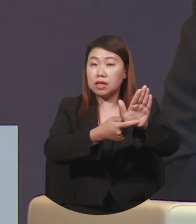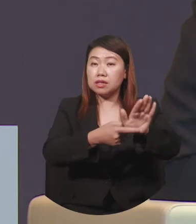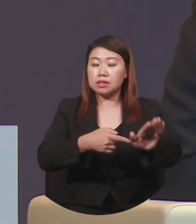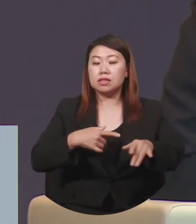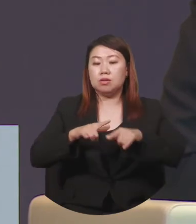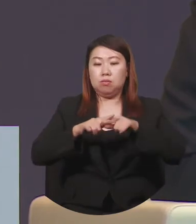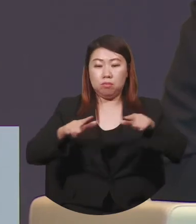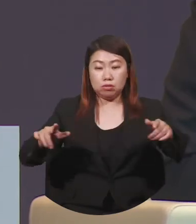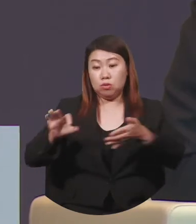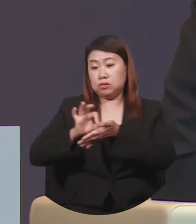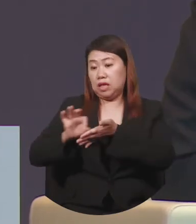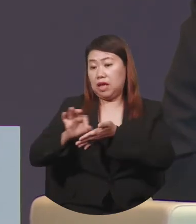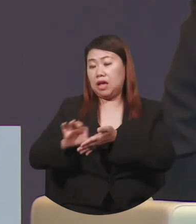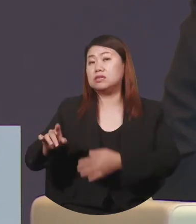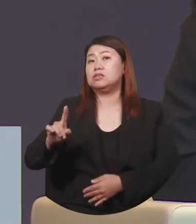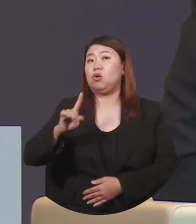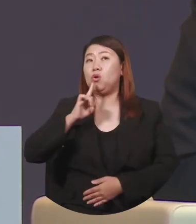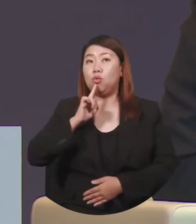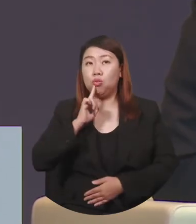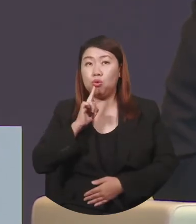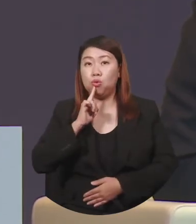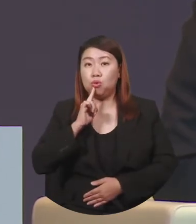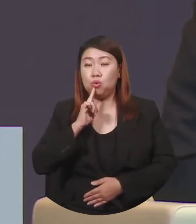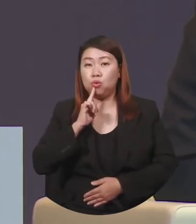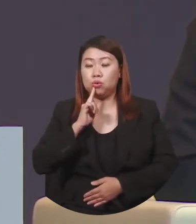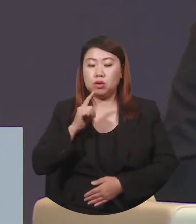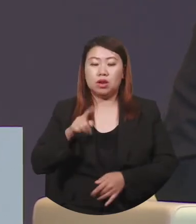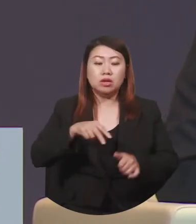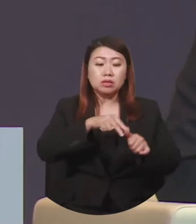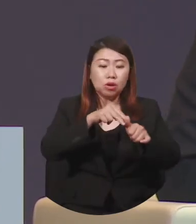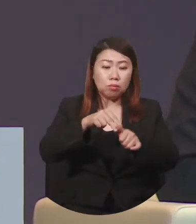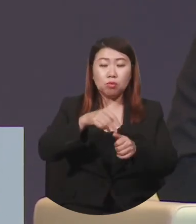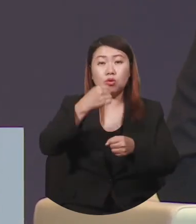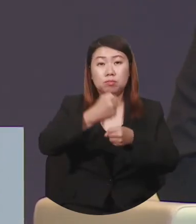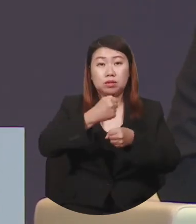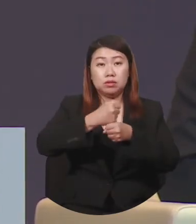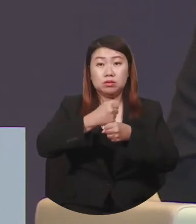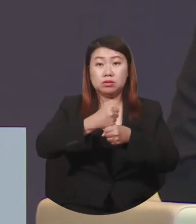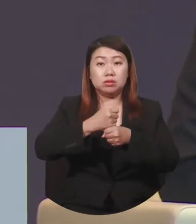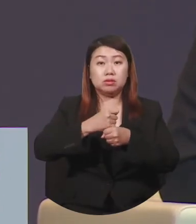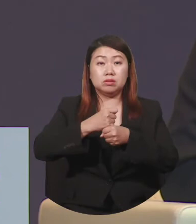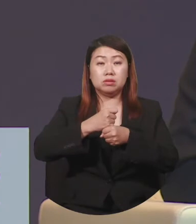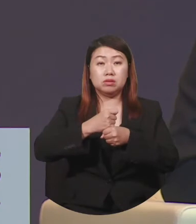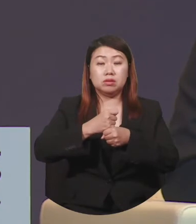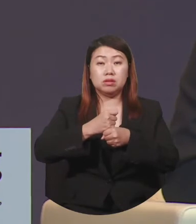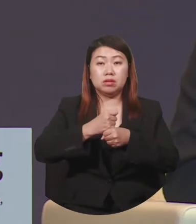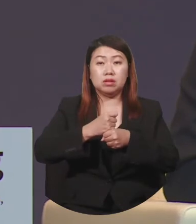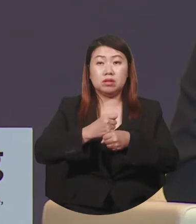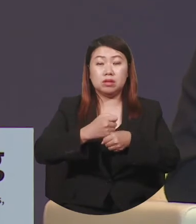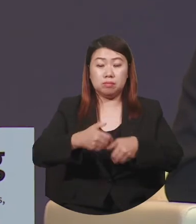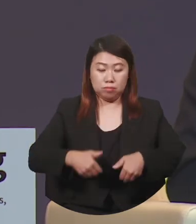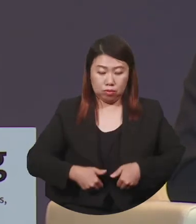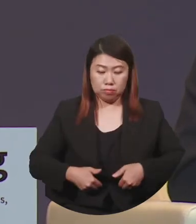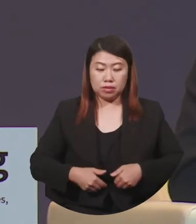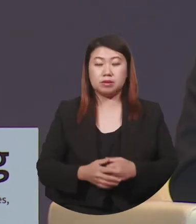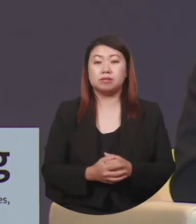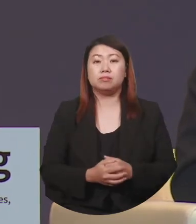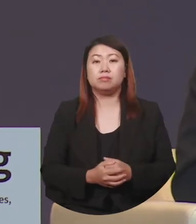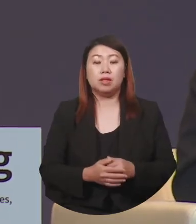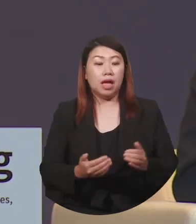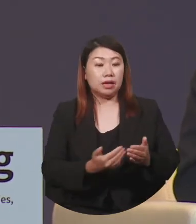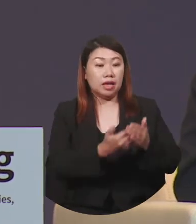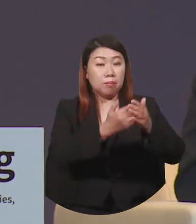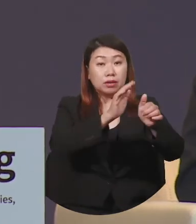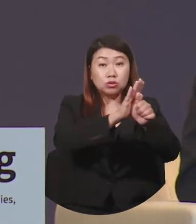We produce lots of documents here in Korea with regard to the international development. However, they're all